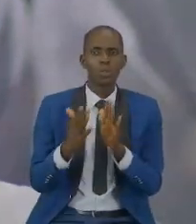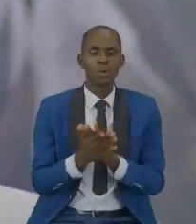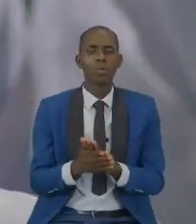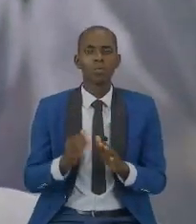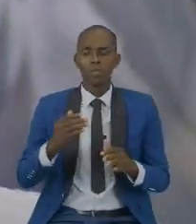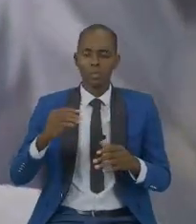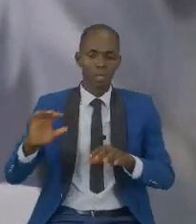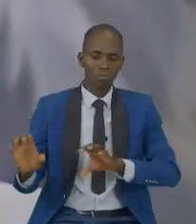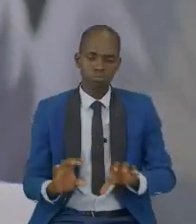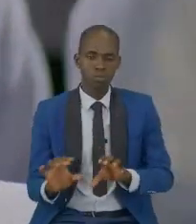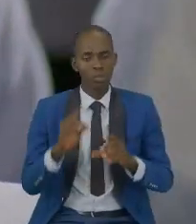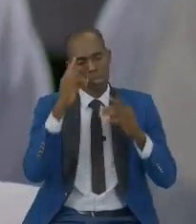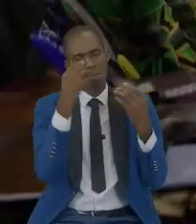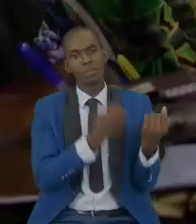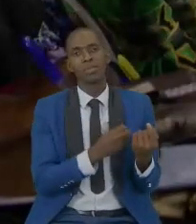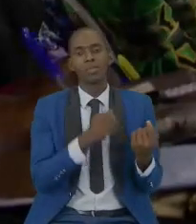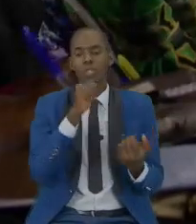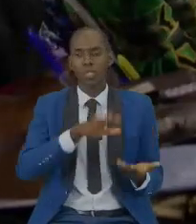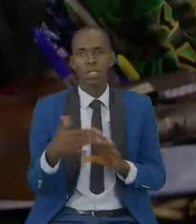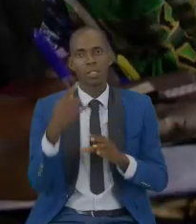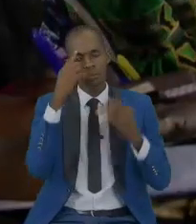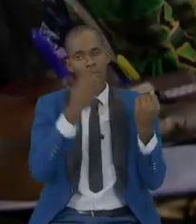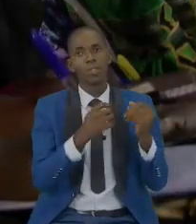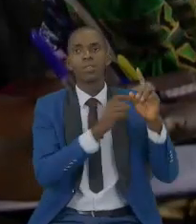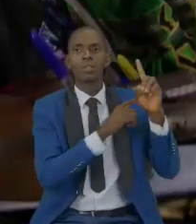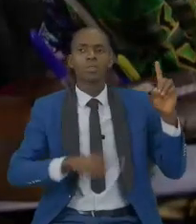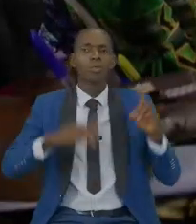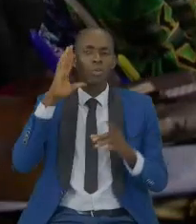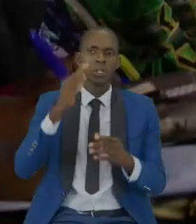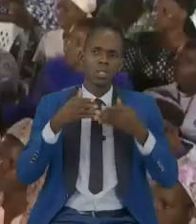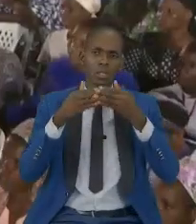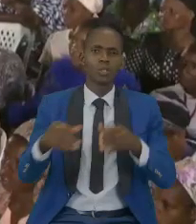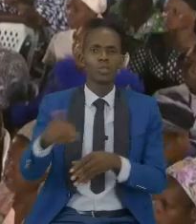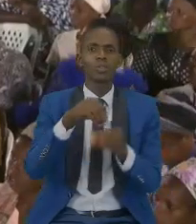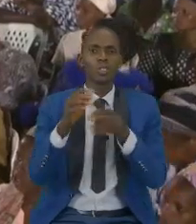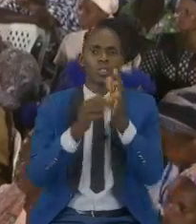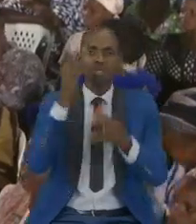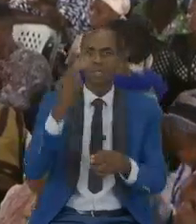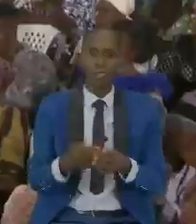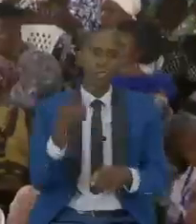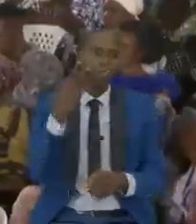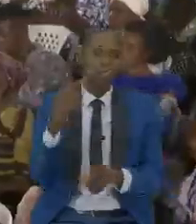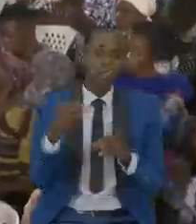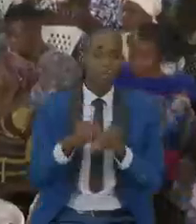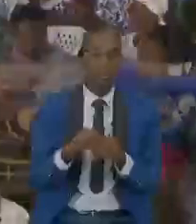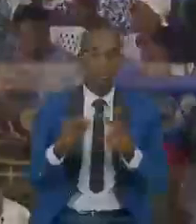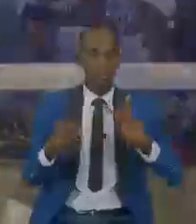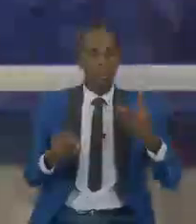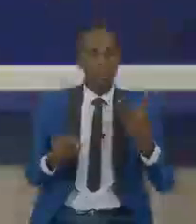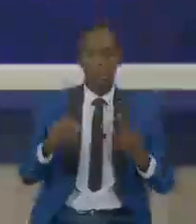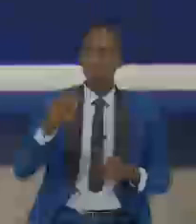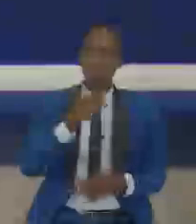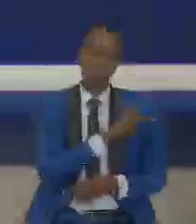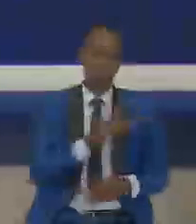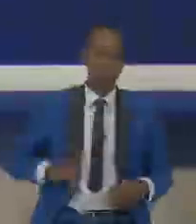The Lord will guide you. I said, the Lord will guide you. Look at this. Look at 2 Kings